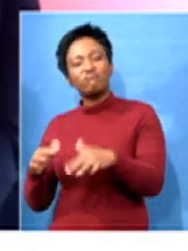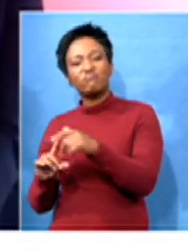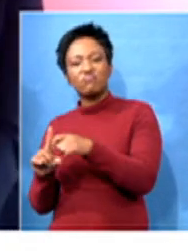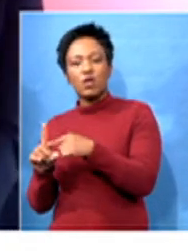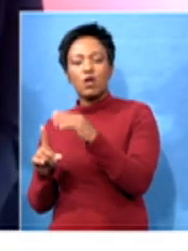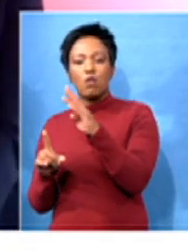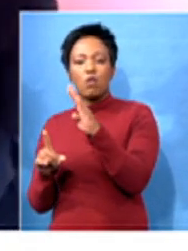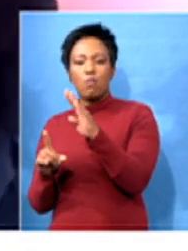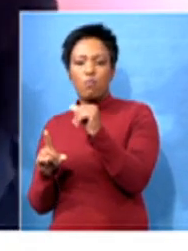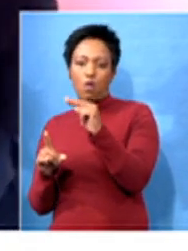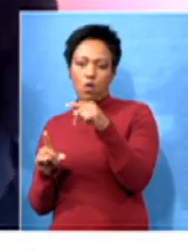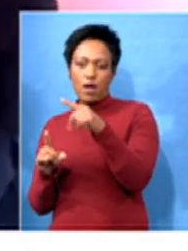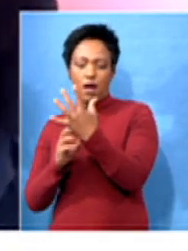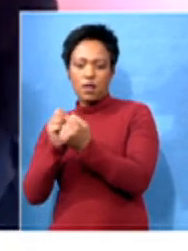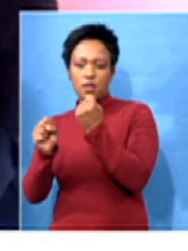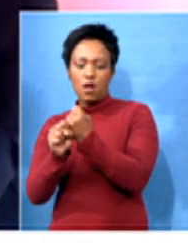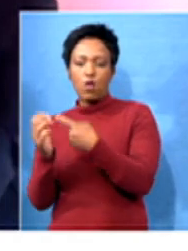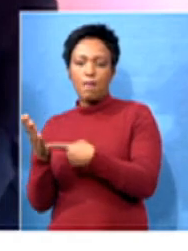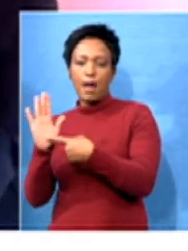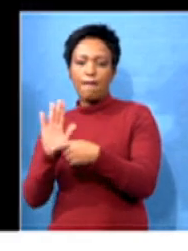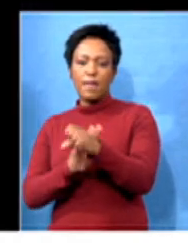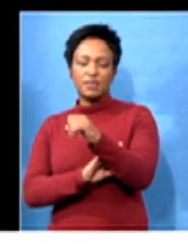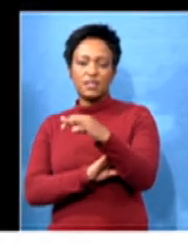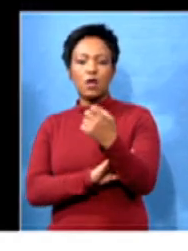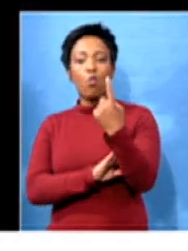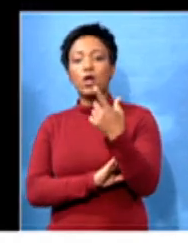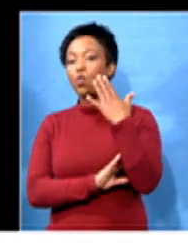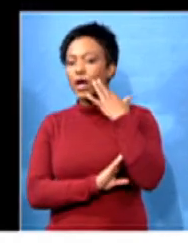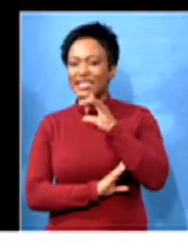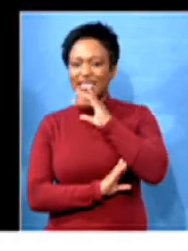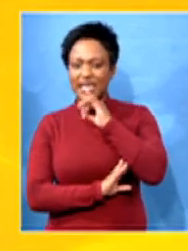which will premiere on SABC 1 on Saturday. All right, let's take a quick break.